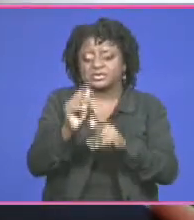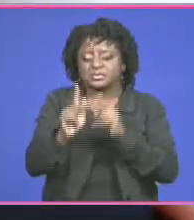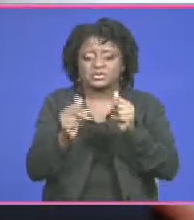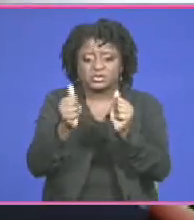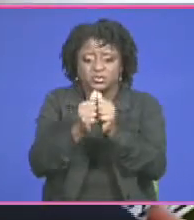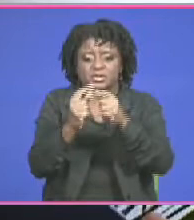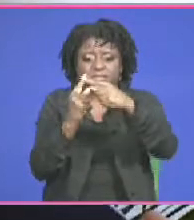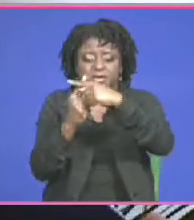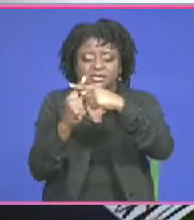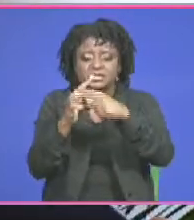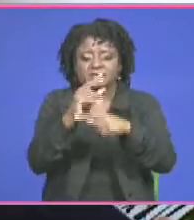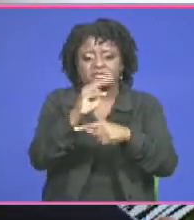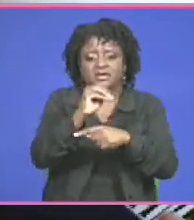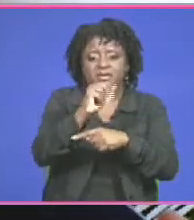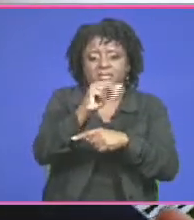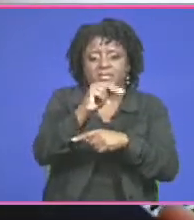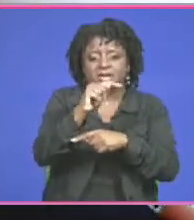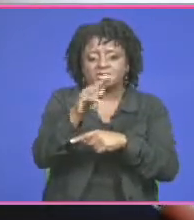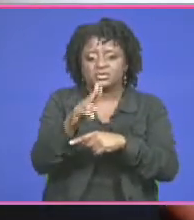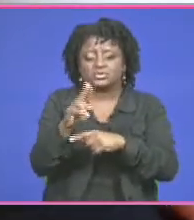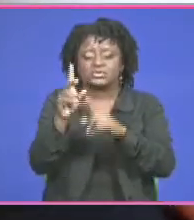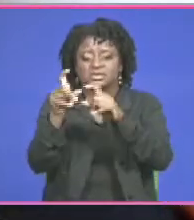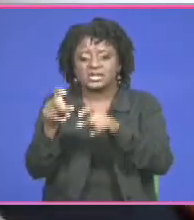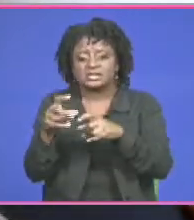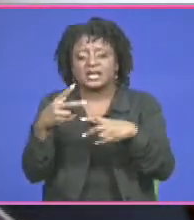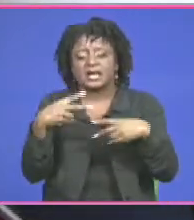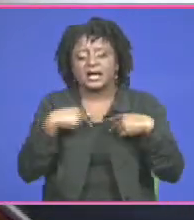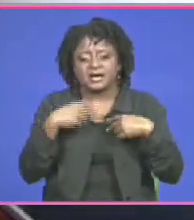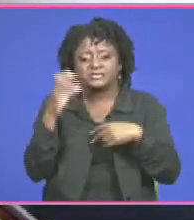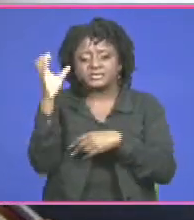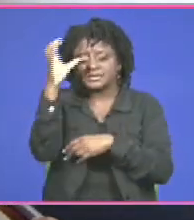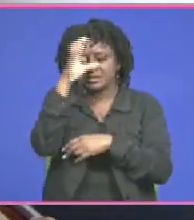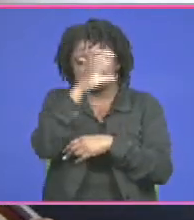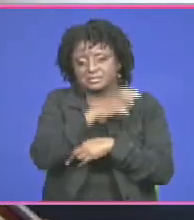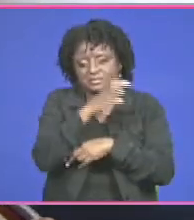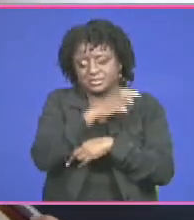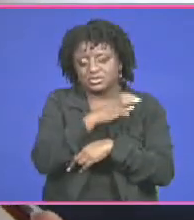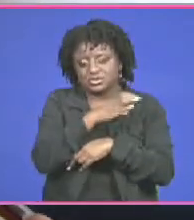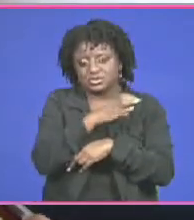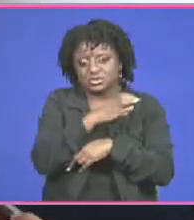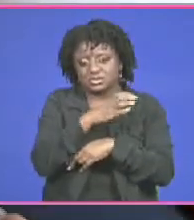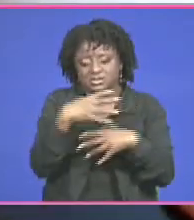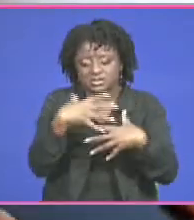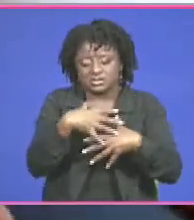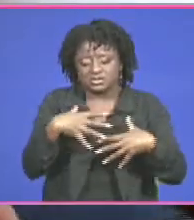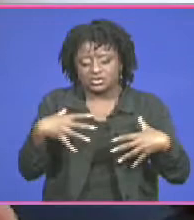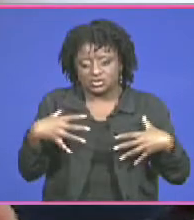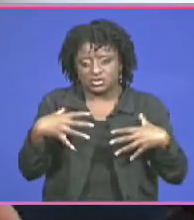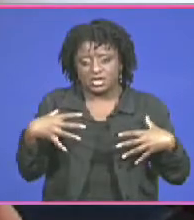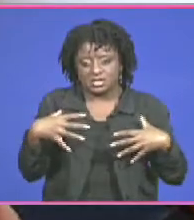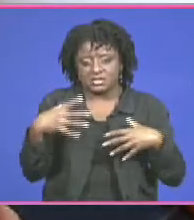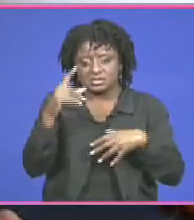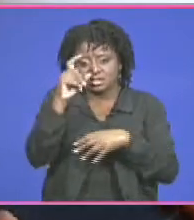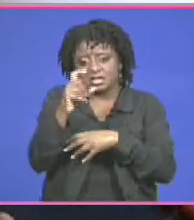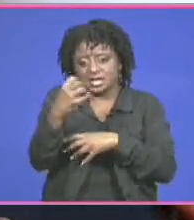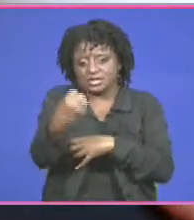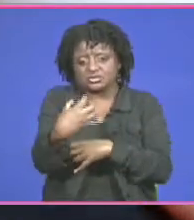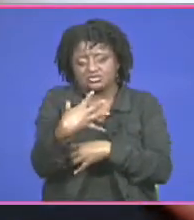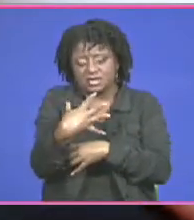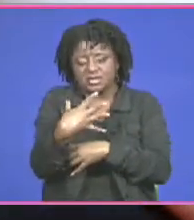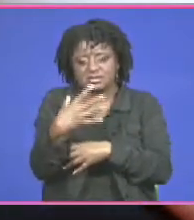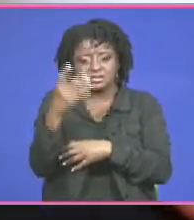tests have suspicious chest x-rays. Now, I have to be very clear that suspicious x-rays does